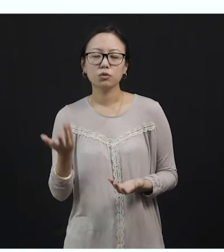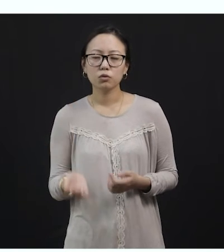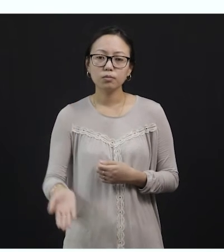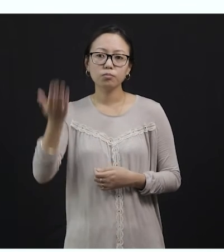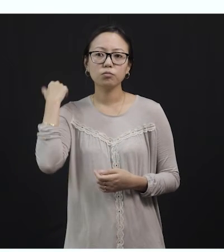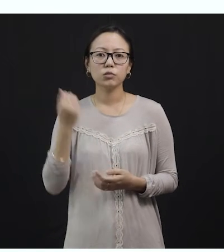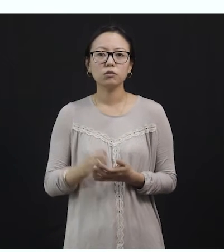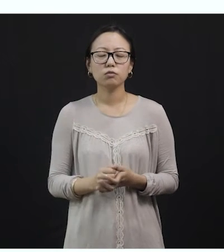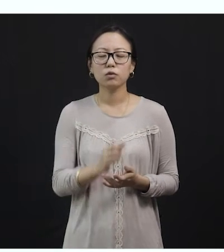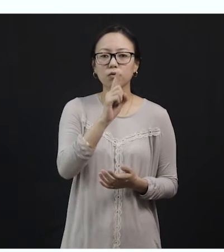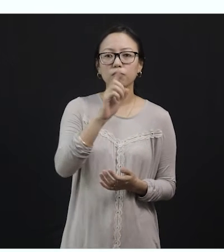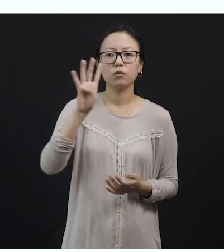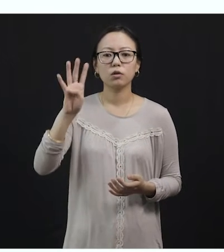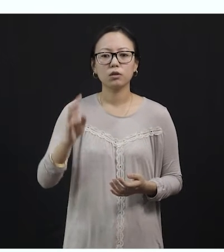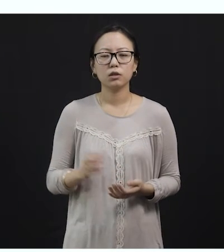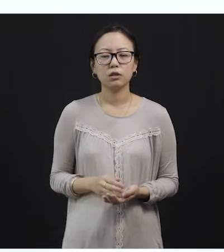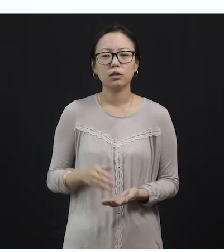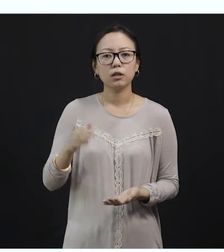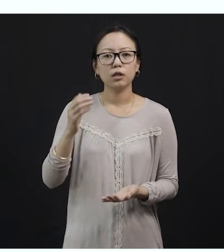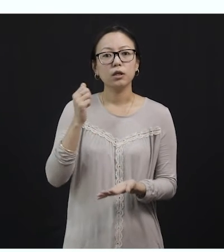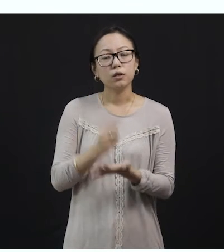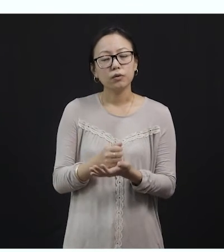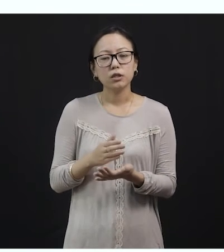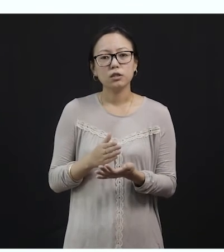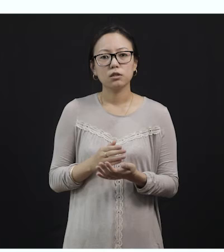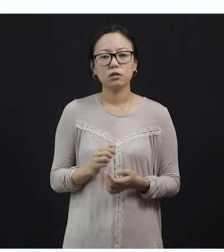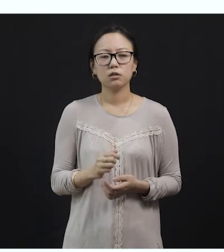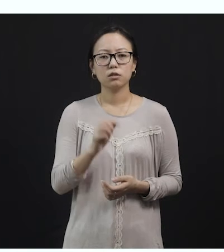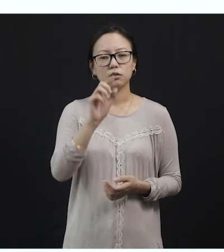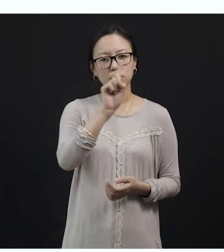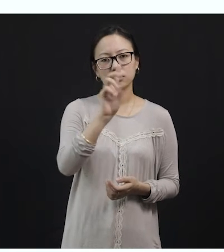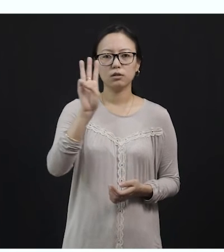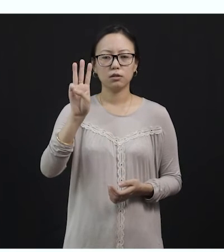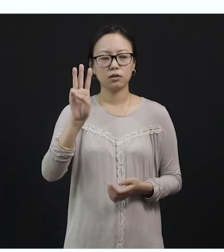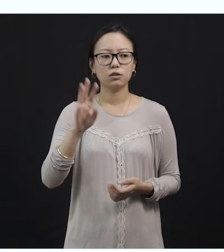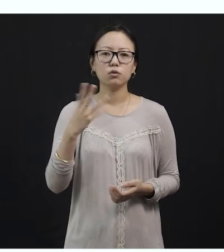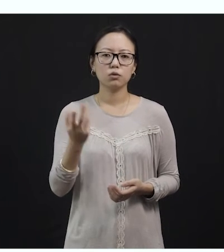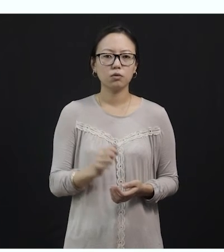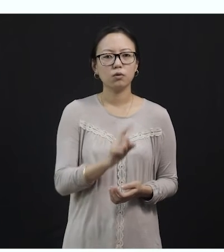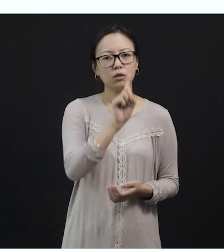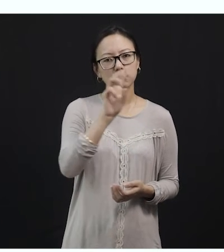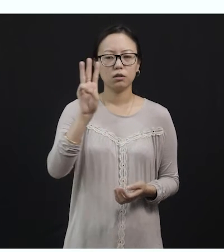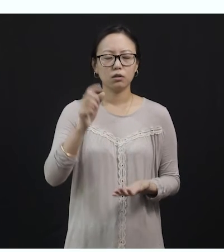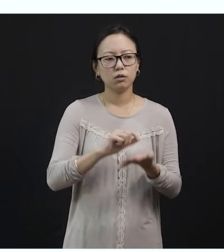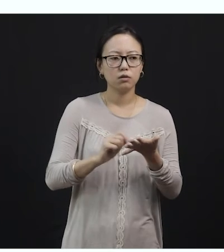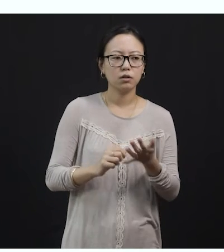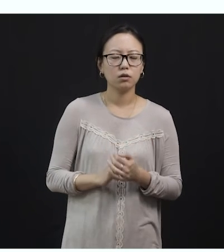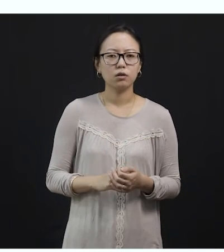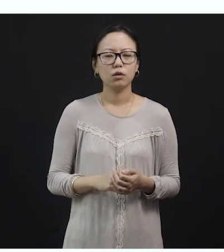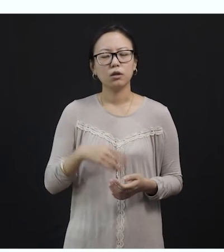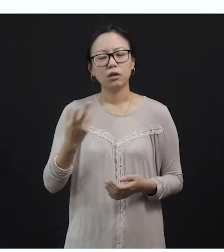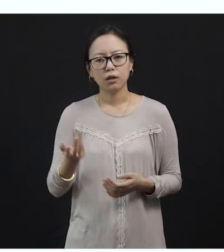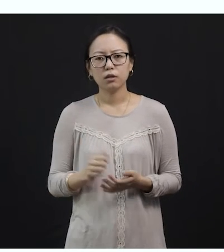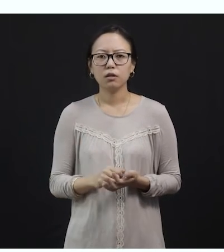counted 13, okay? 13, 14, and to fill this, the next number